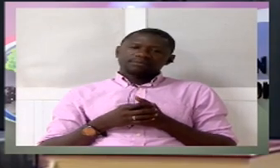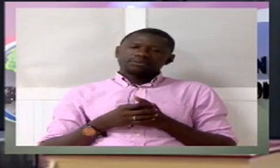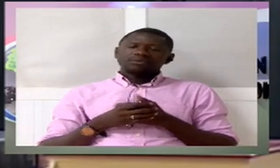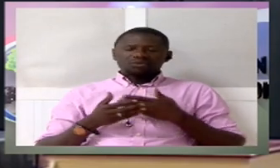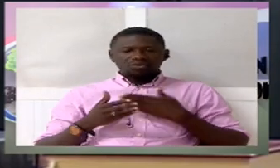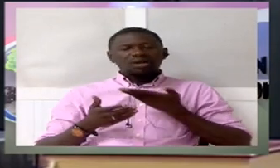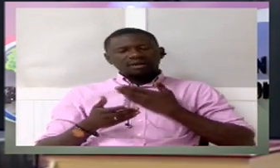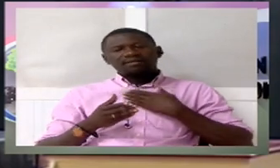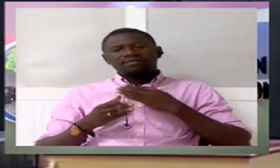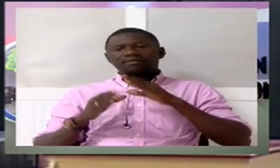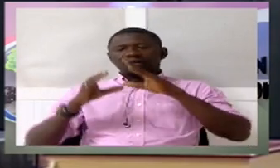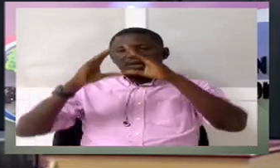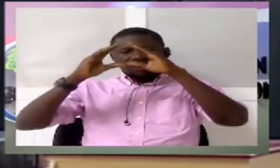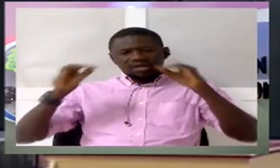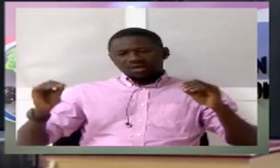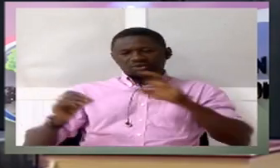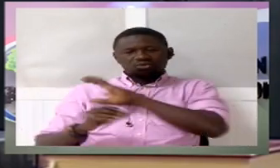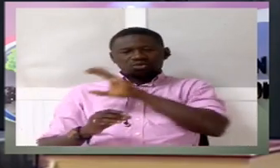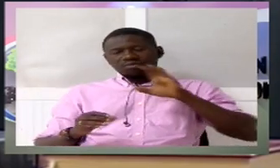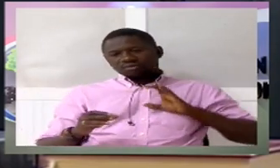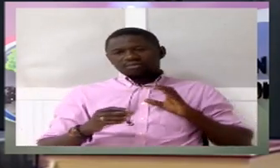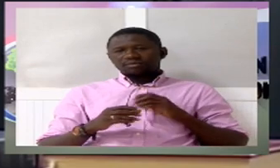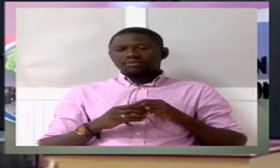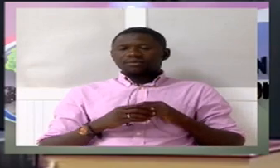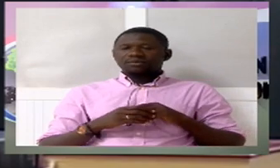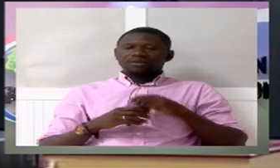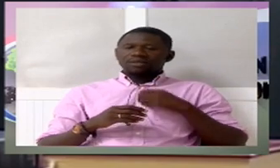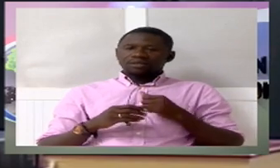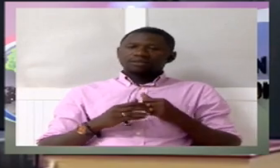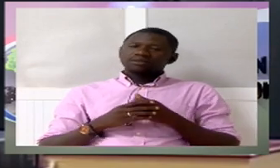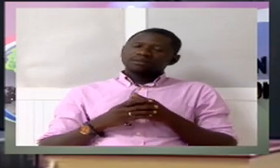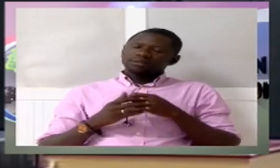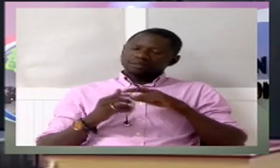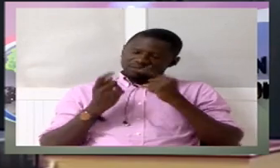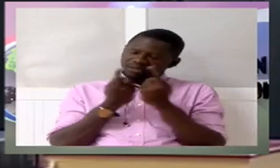shelter and a roof over their head